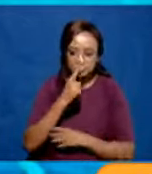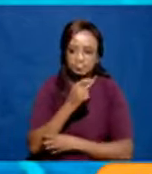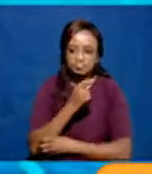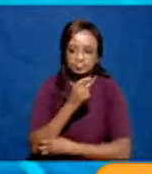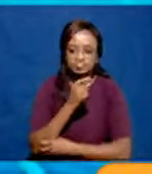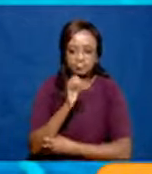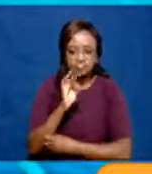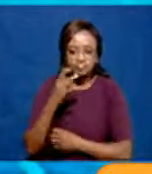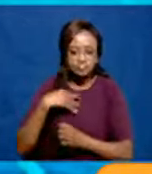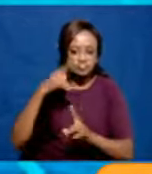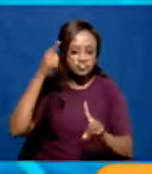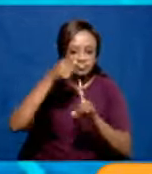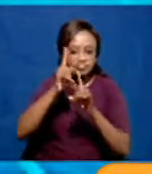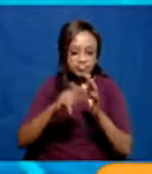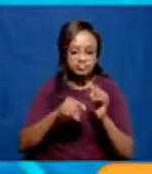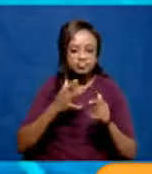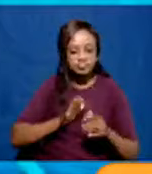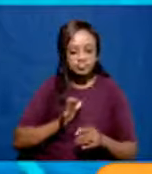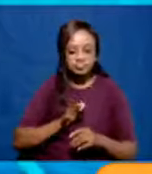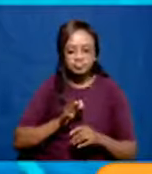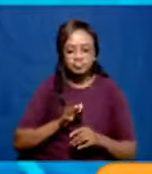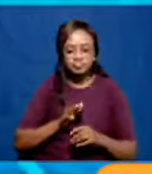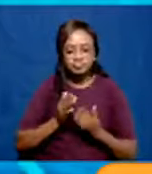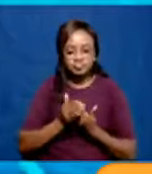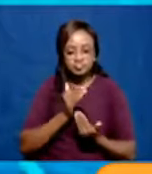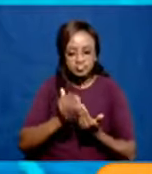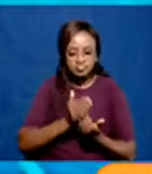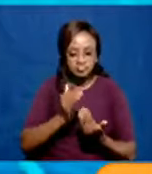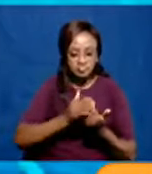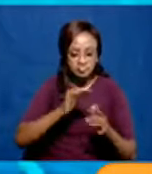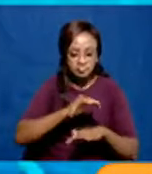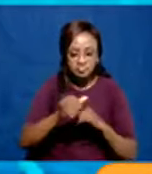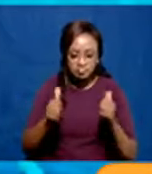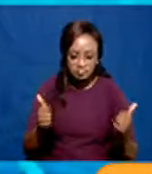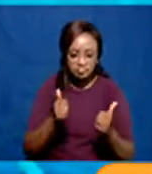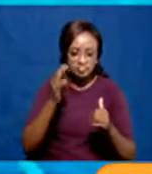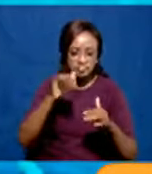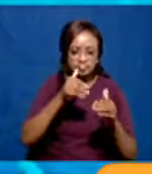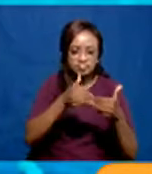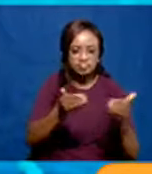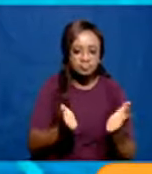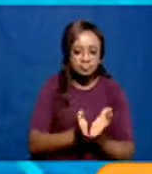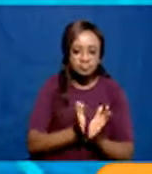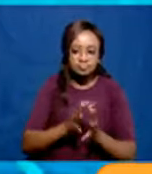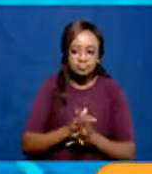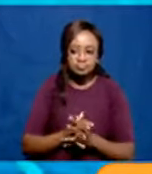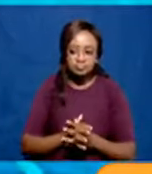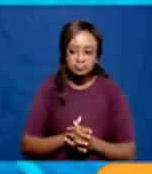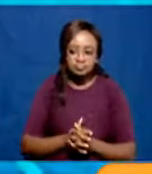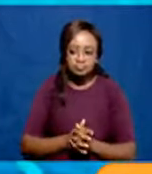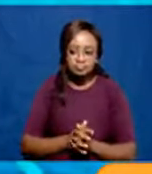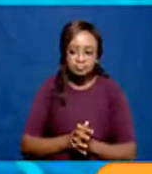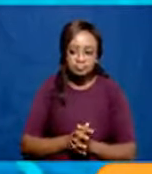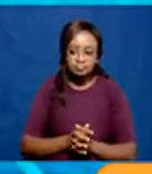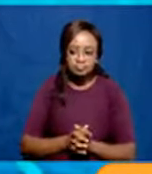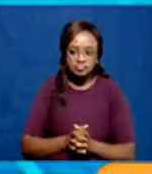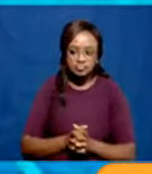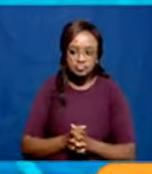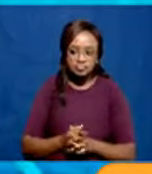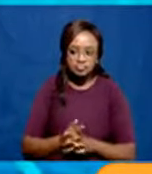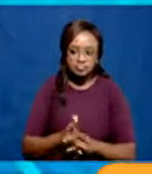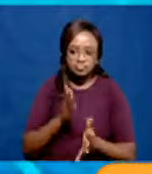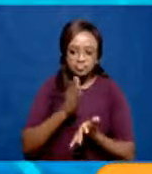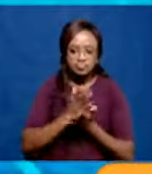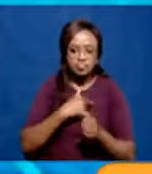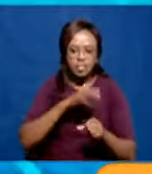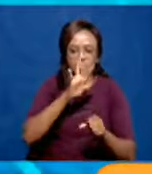all households, the mamas will also be covered. So there's no need to provide for them separately. But at the moment, there was duplication of a lot of the